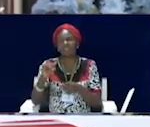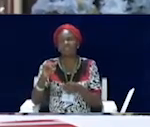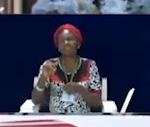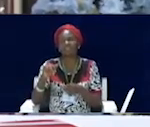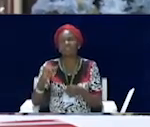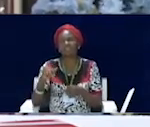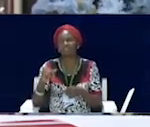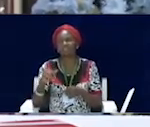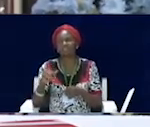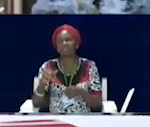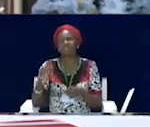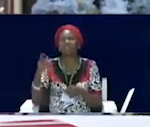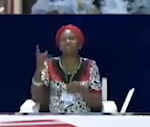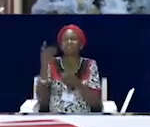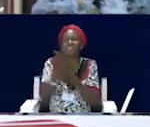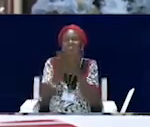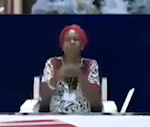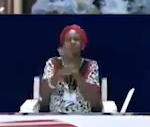is not shortened.